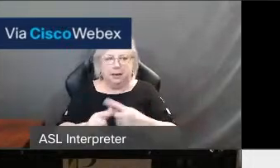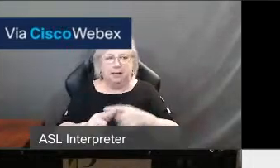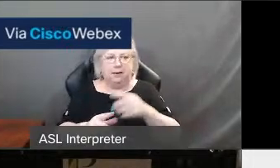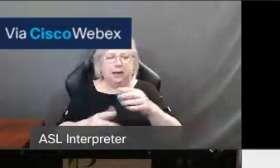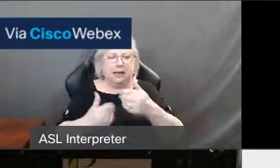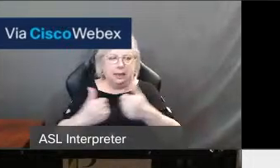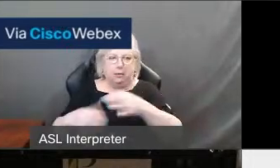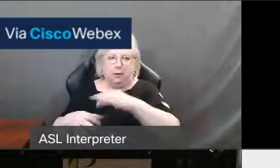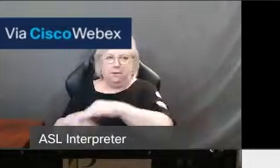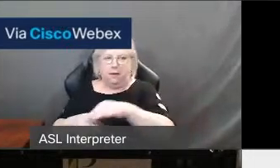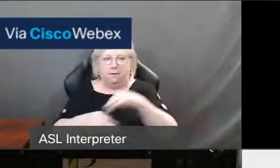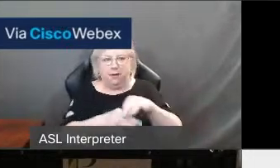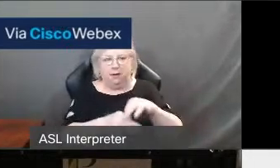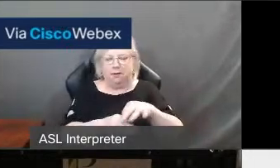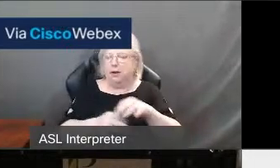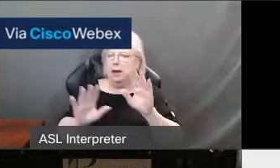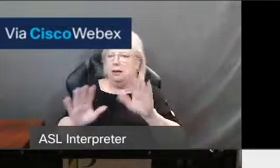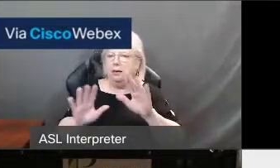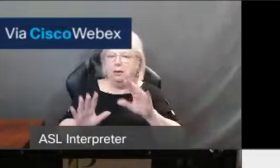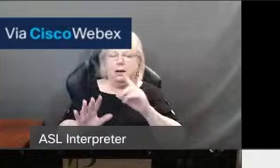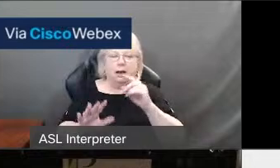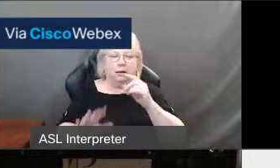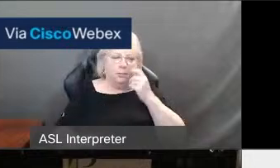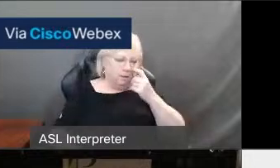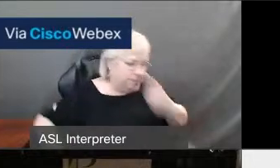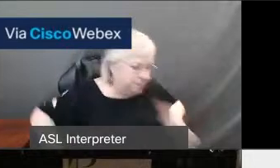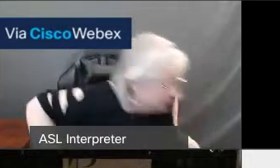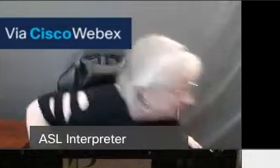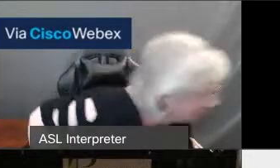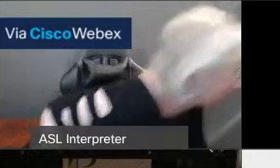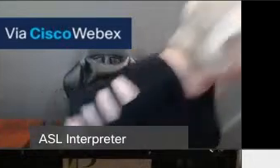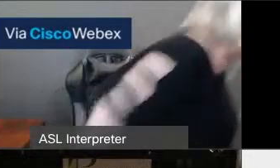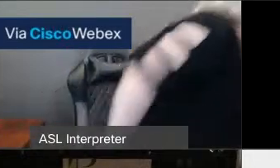separate vote on each item. Excellent, thank you.